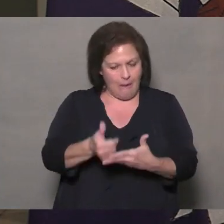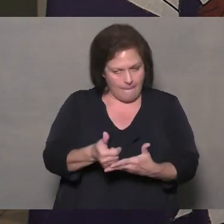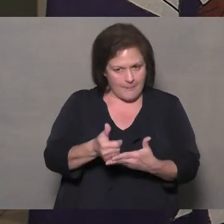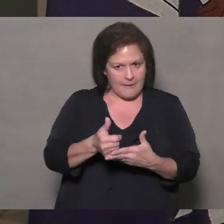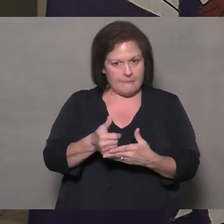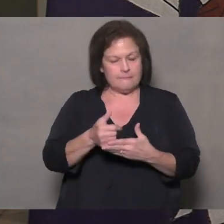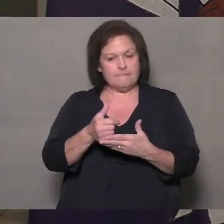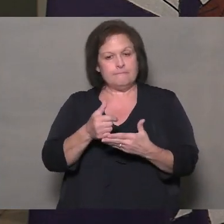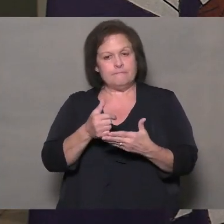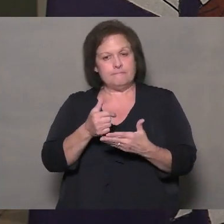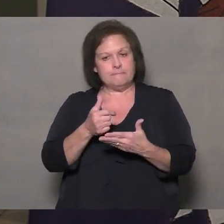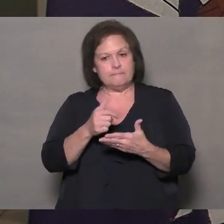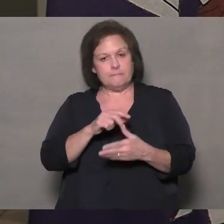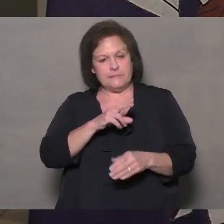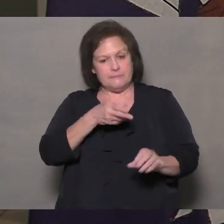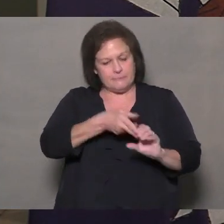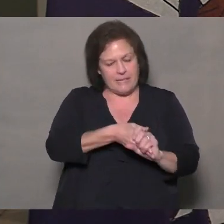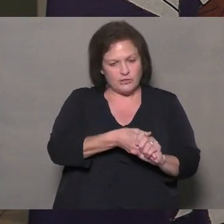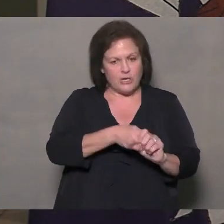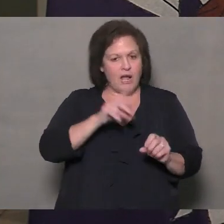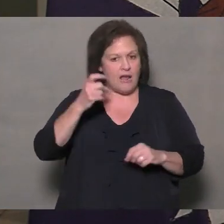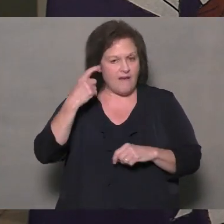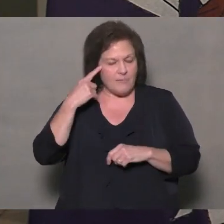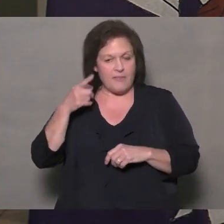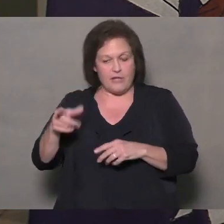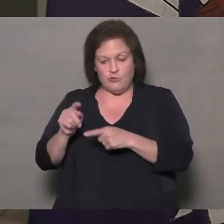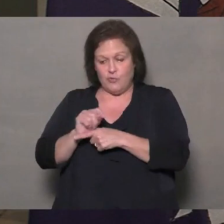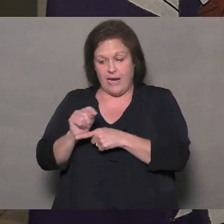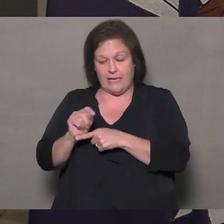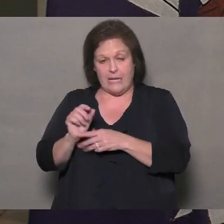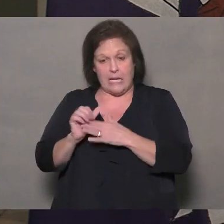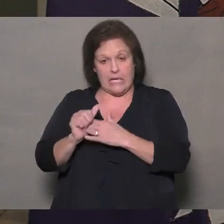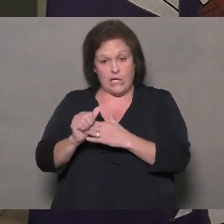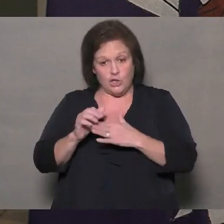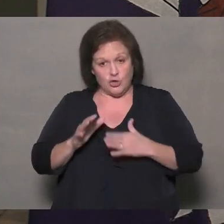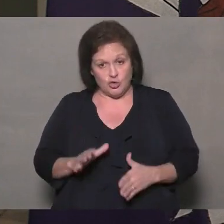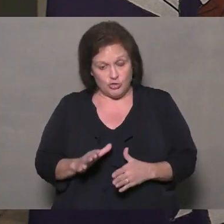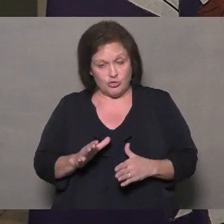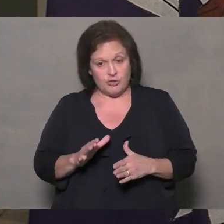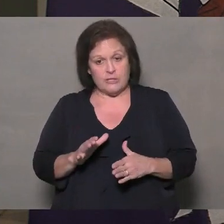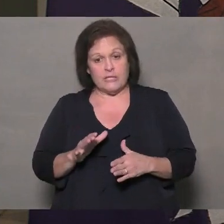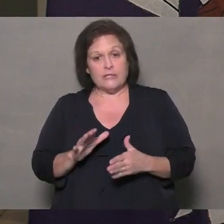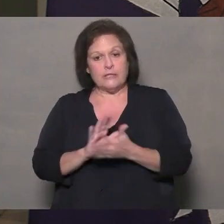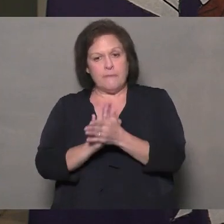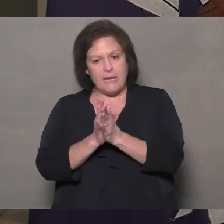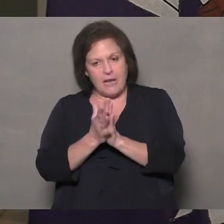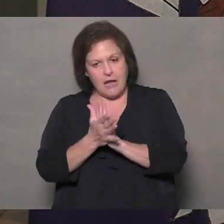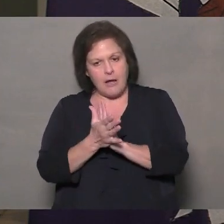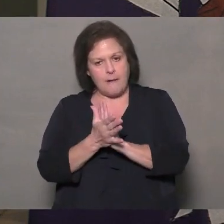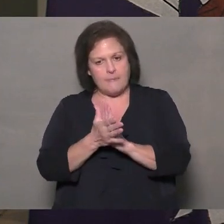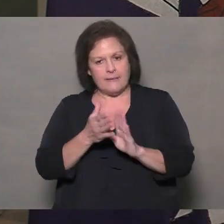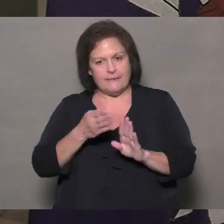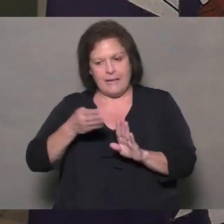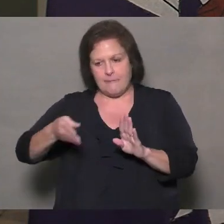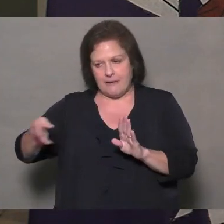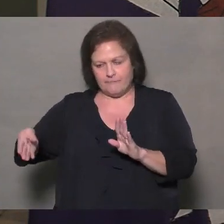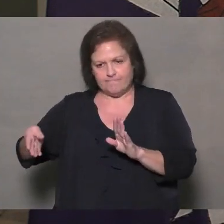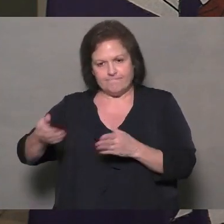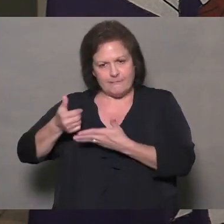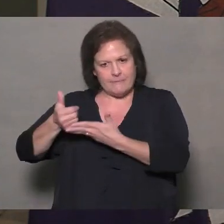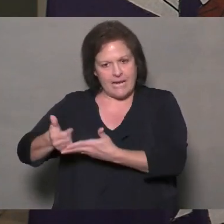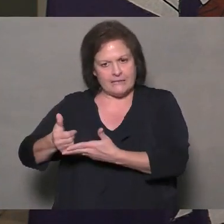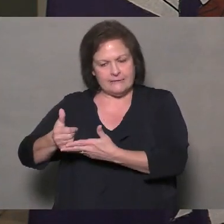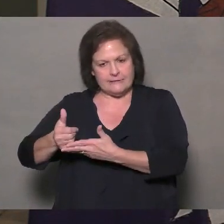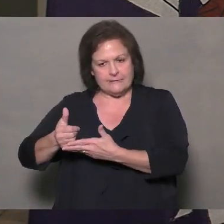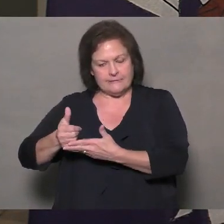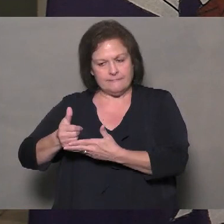in government. They've trained community leaders, I'm telling you, to become neighborhood navigators,